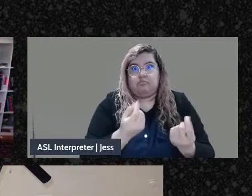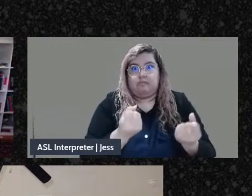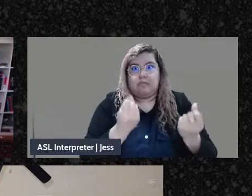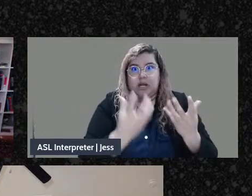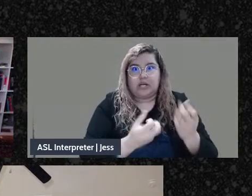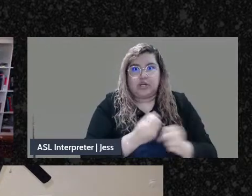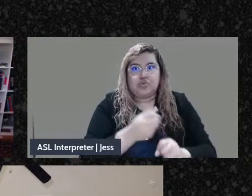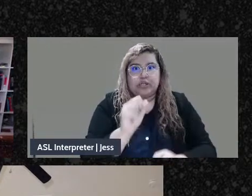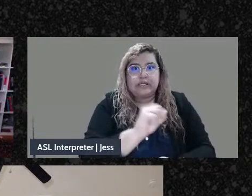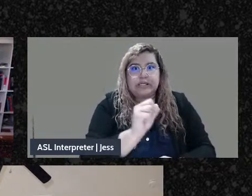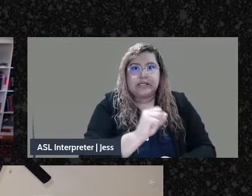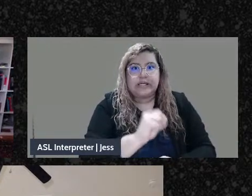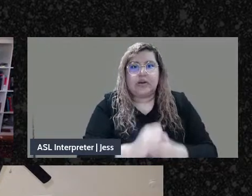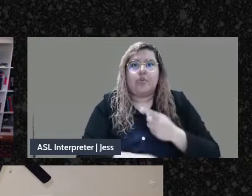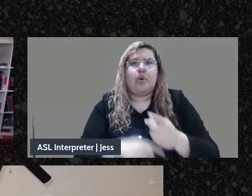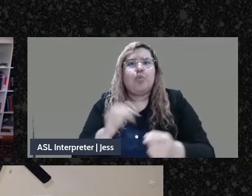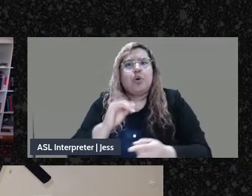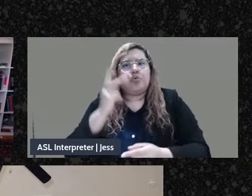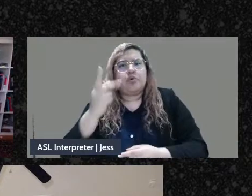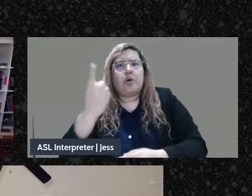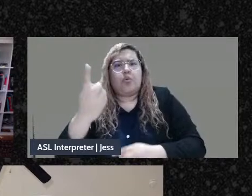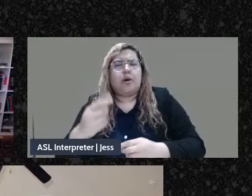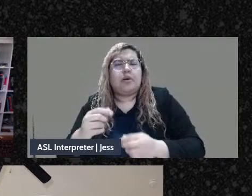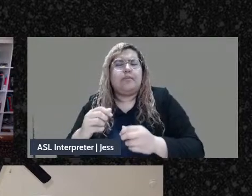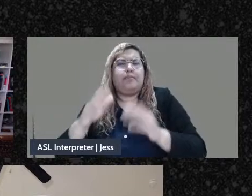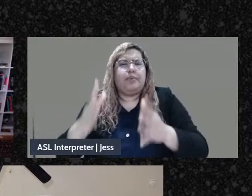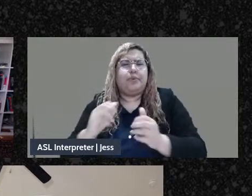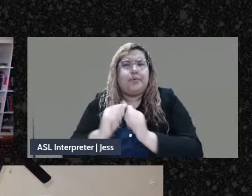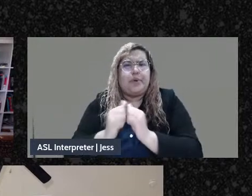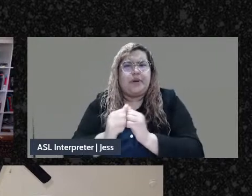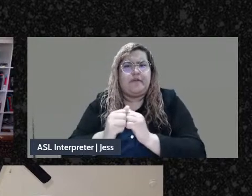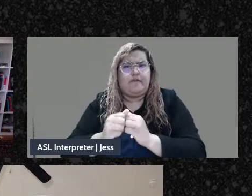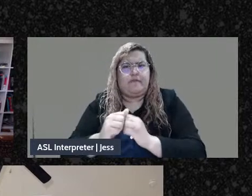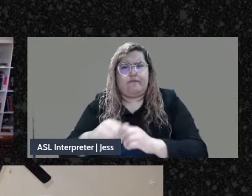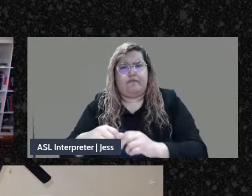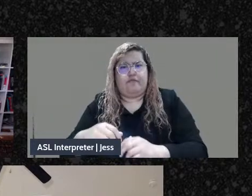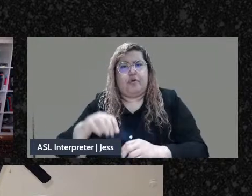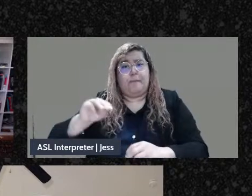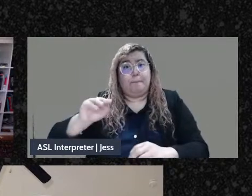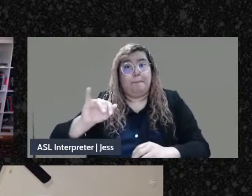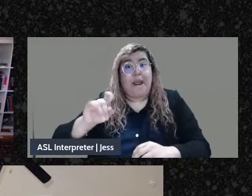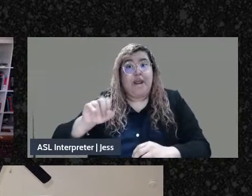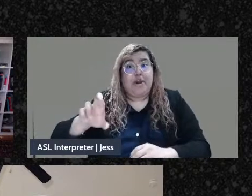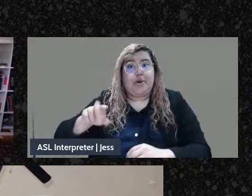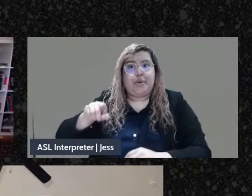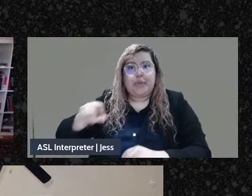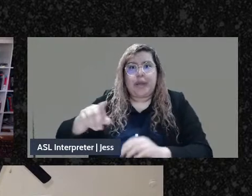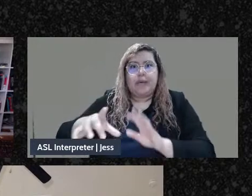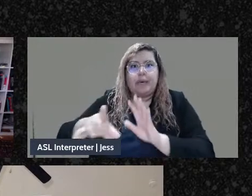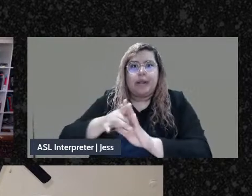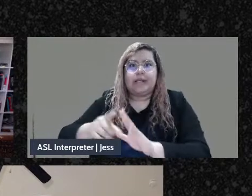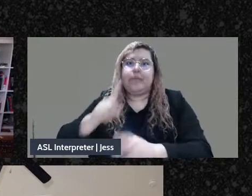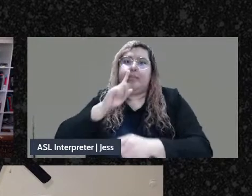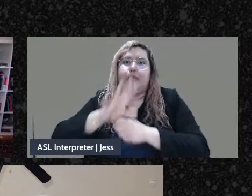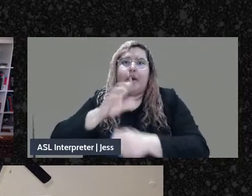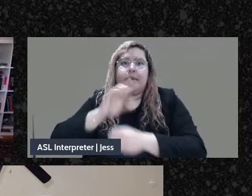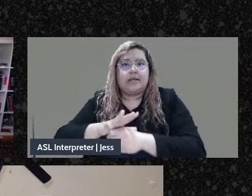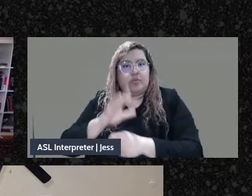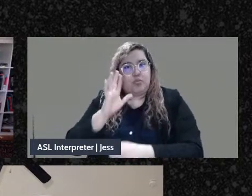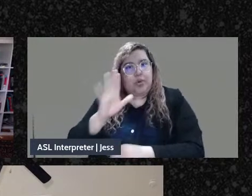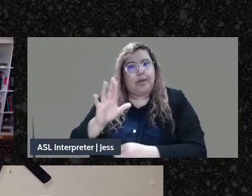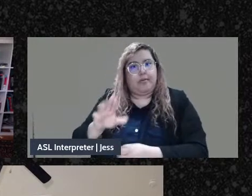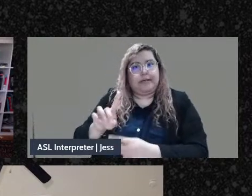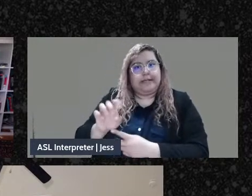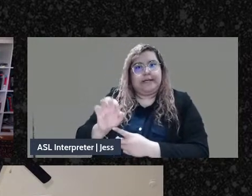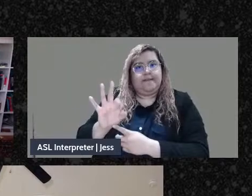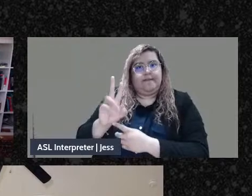right? And what these folks are doing together is saying, we're not going to cut SPD anymore. We're going to start